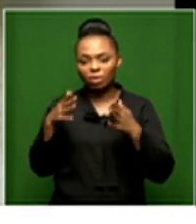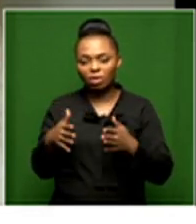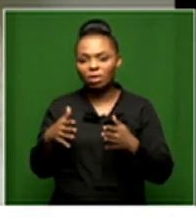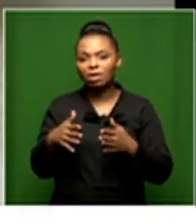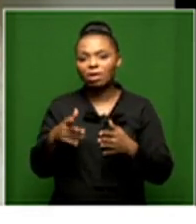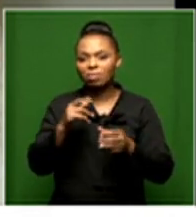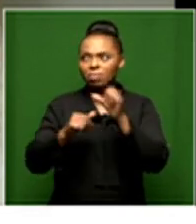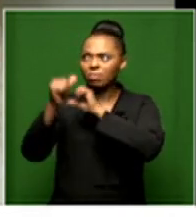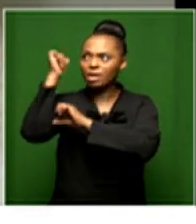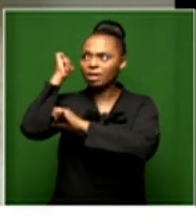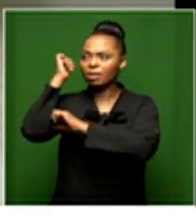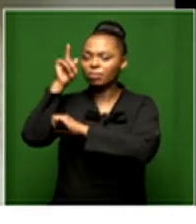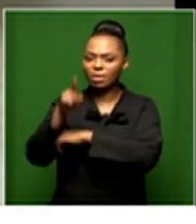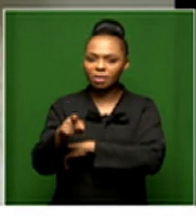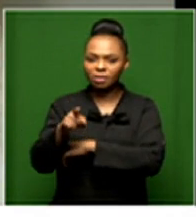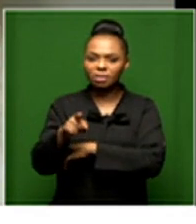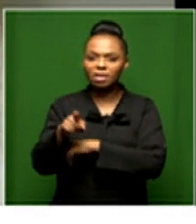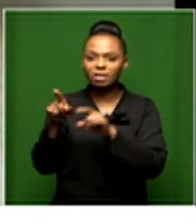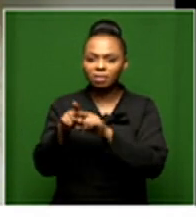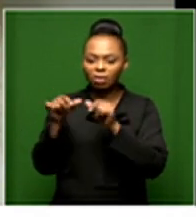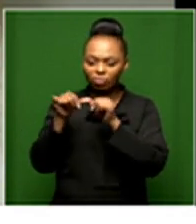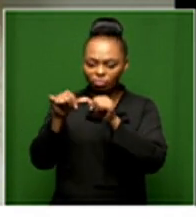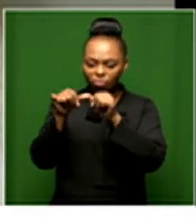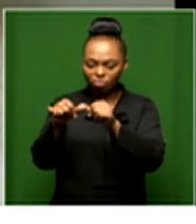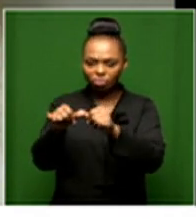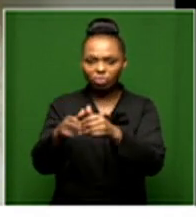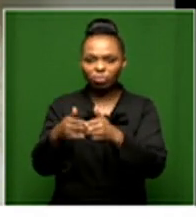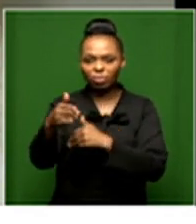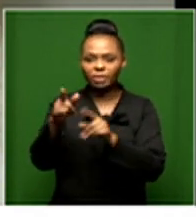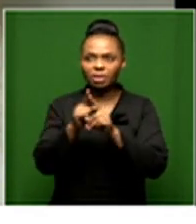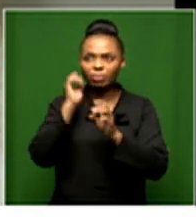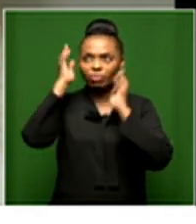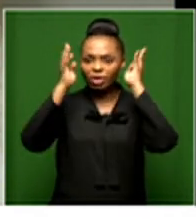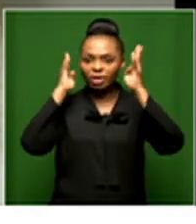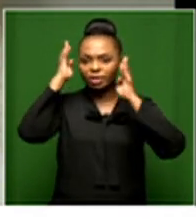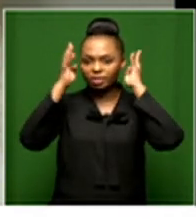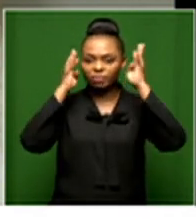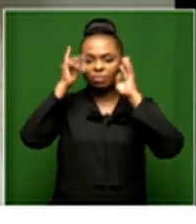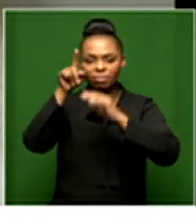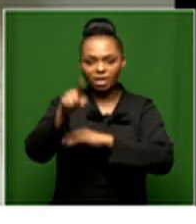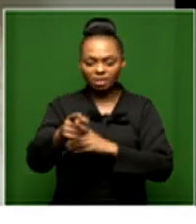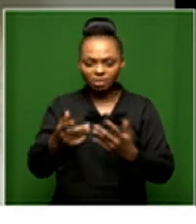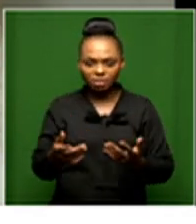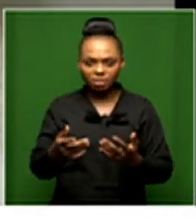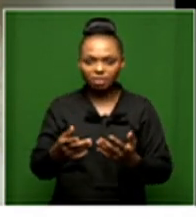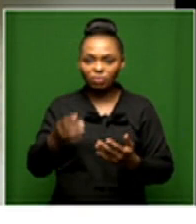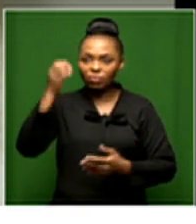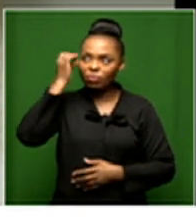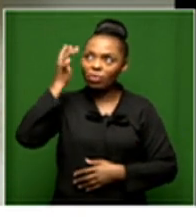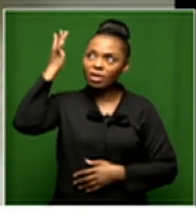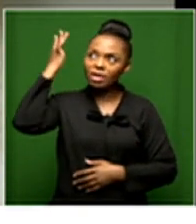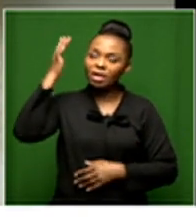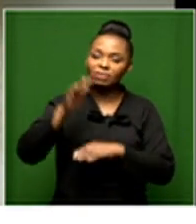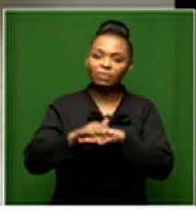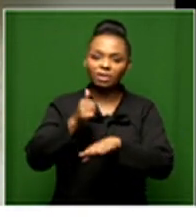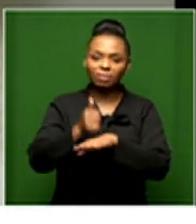bounce back, and we have to move forward, and we have to be creative. We cannot forget the basic